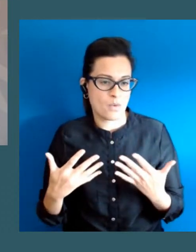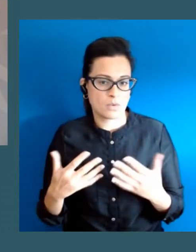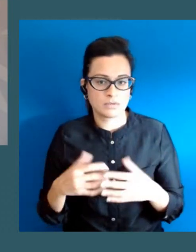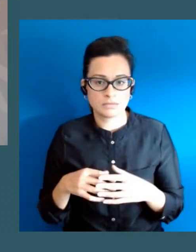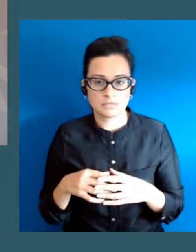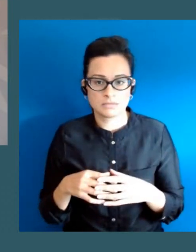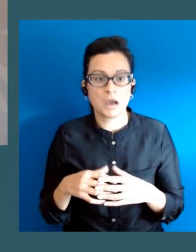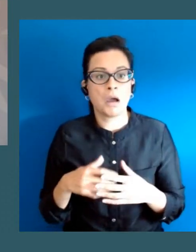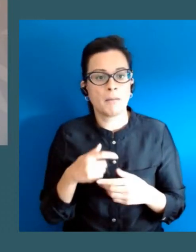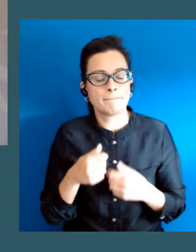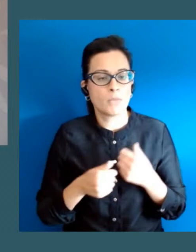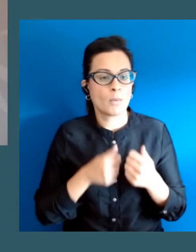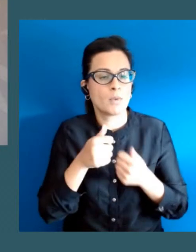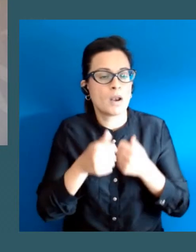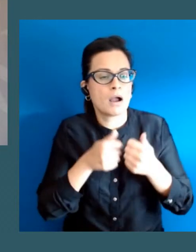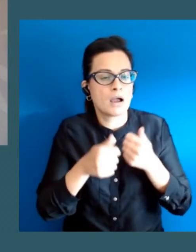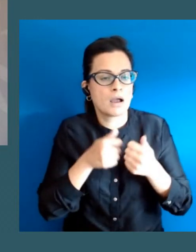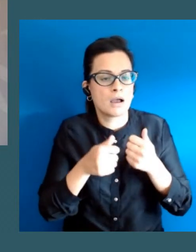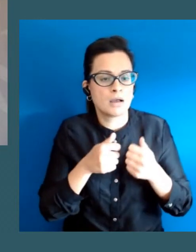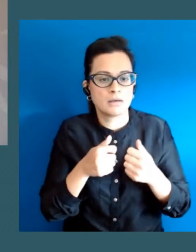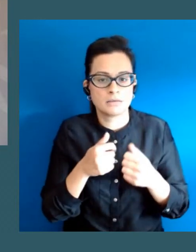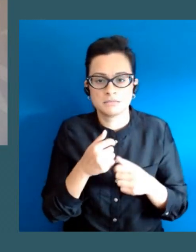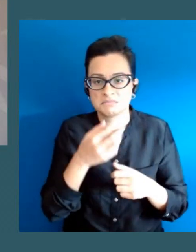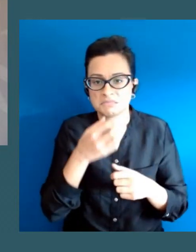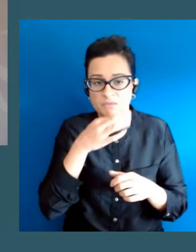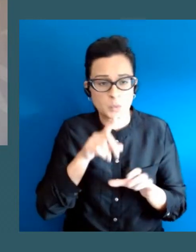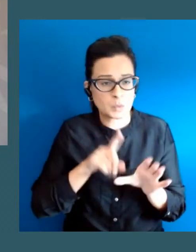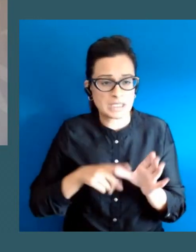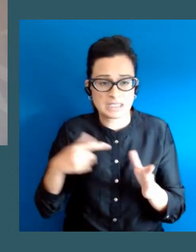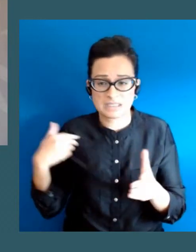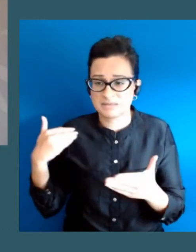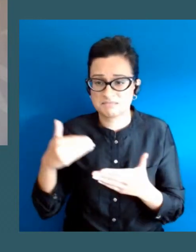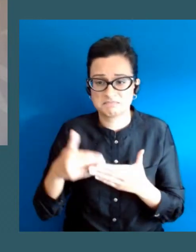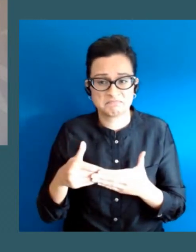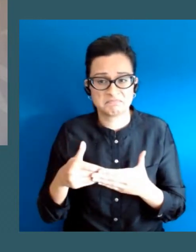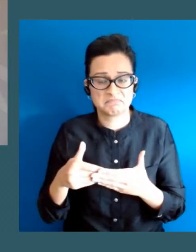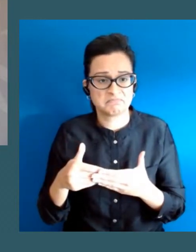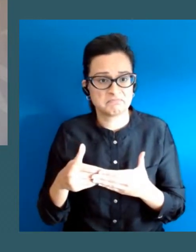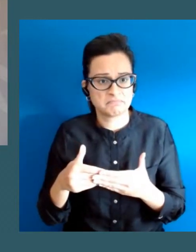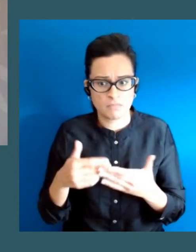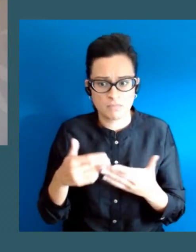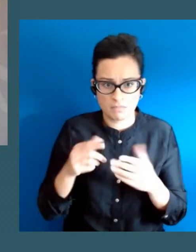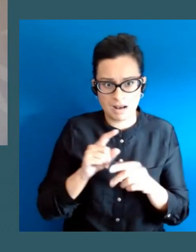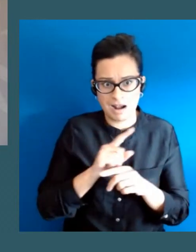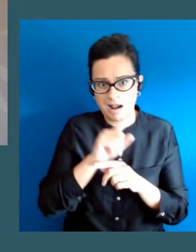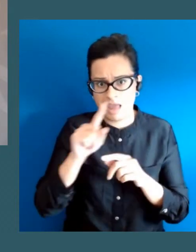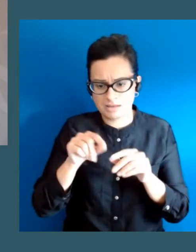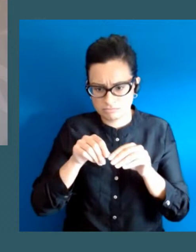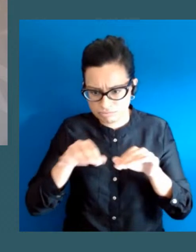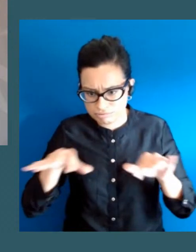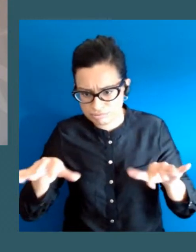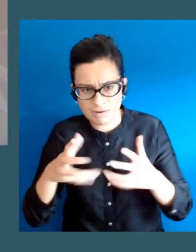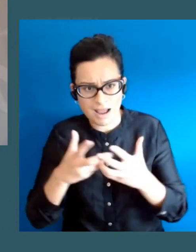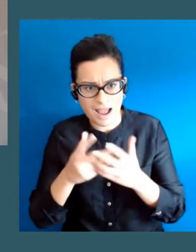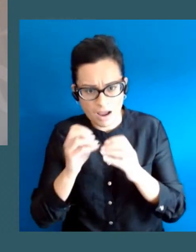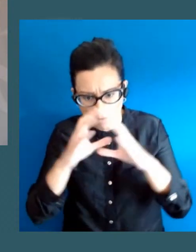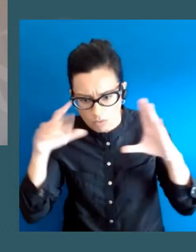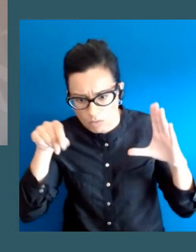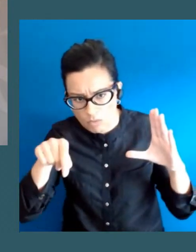popular within the last few years. So we don't know how that's going to pan out in the long